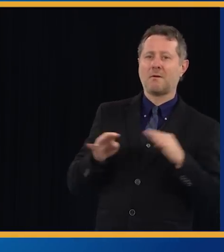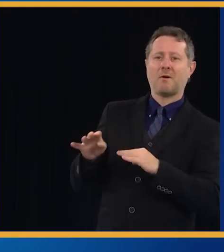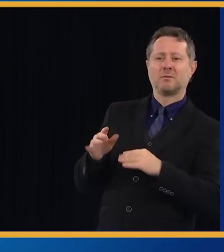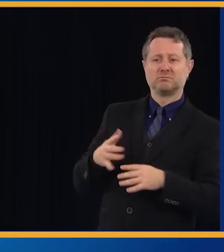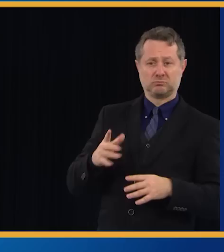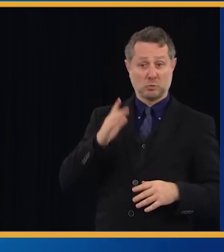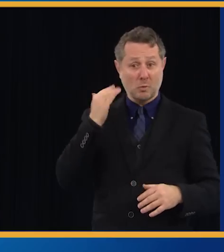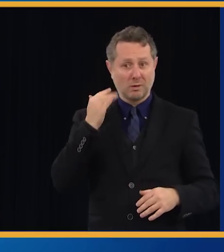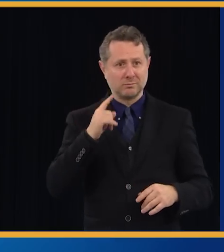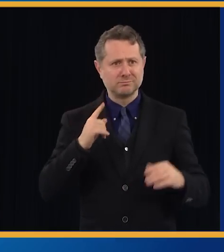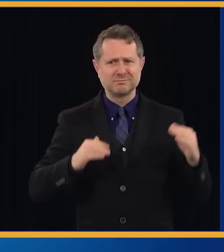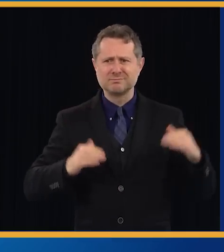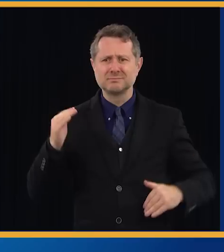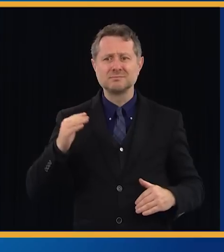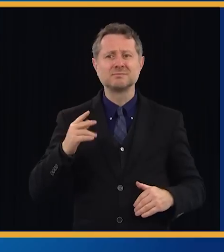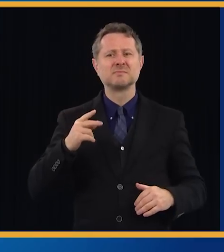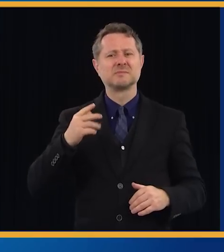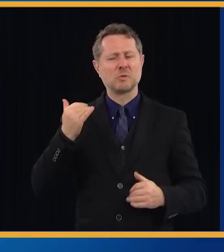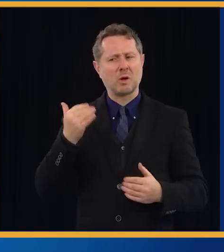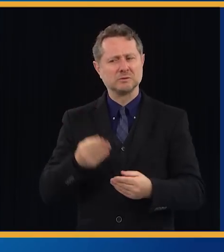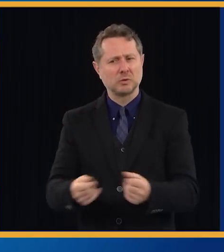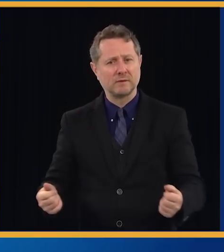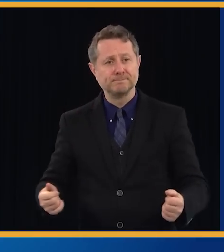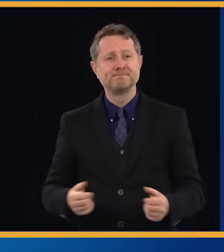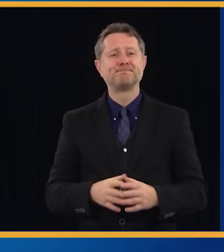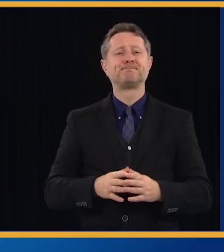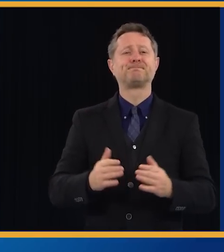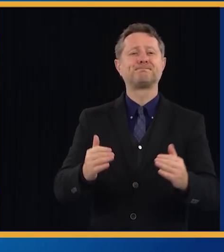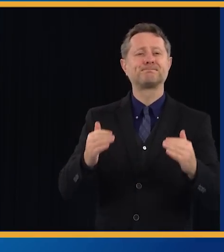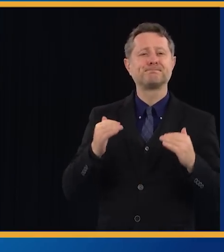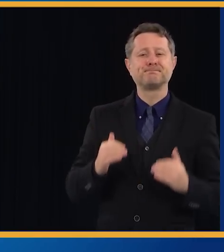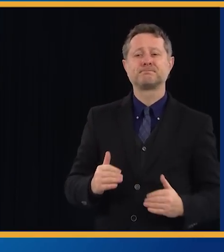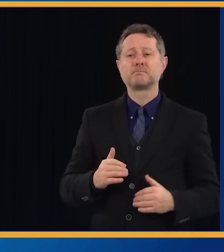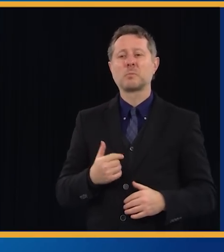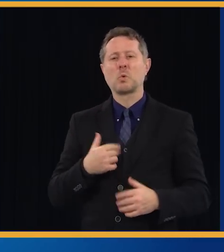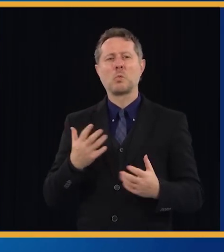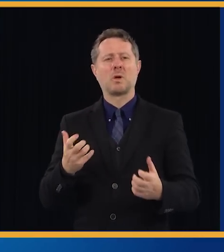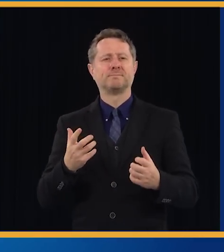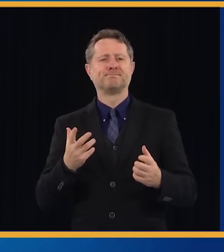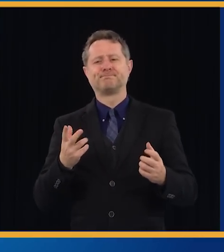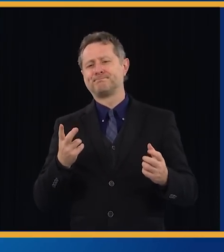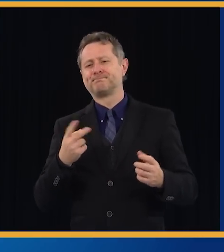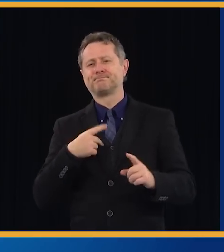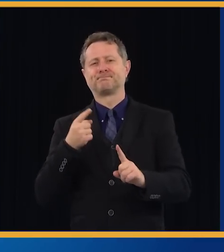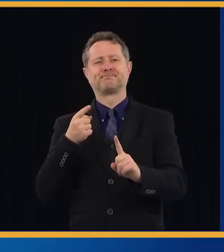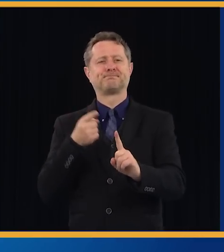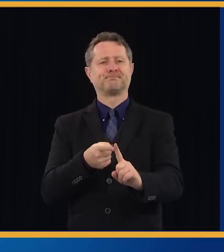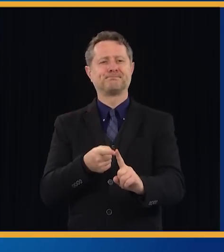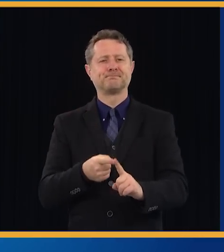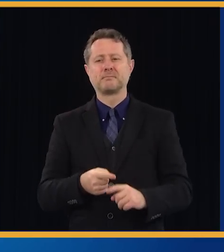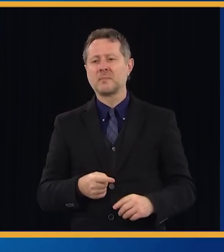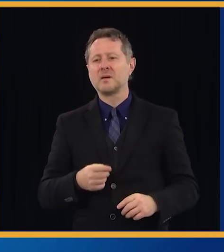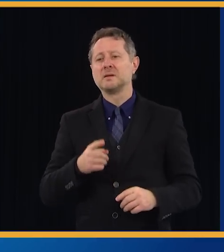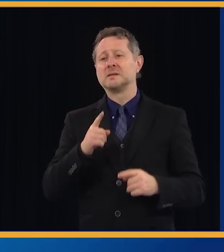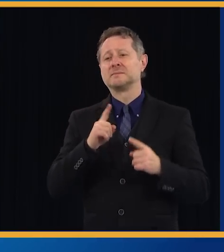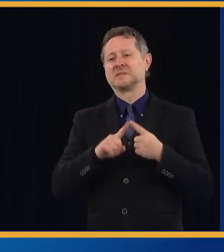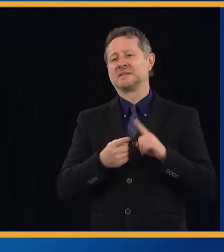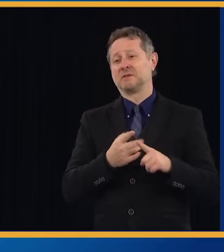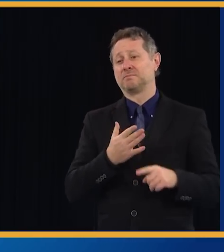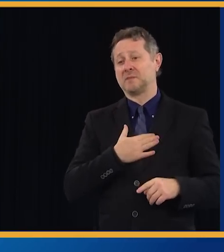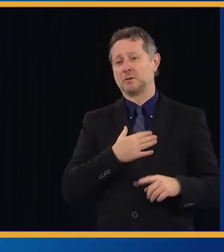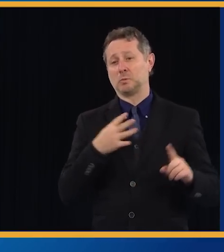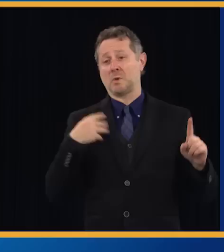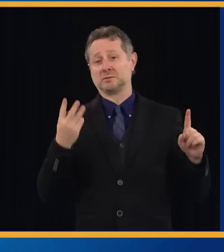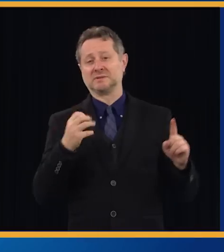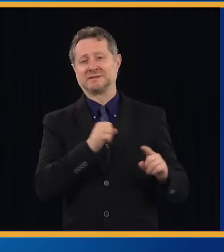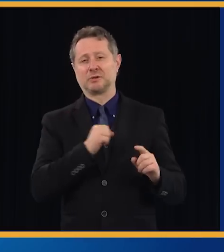issue. Also, I want to speak to a point from our friends in Washington. Senator